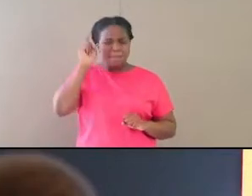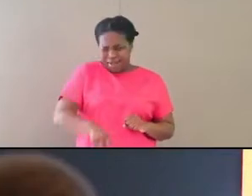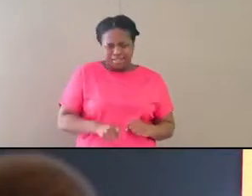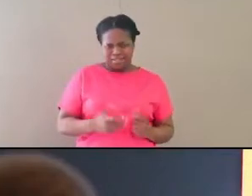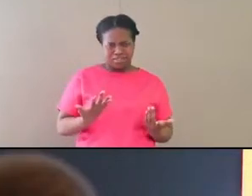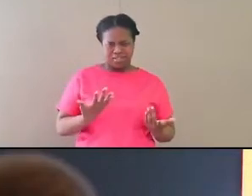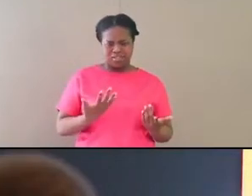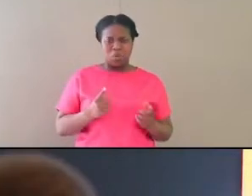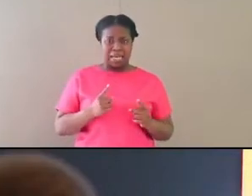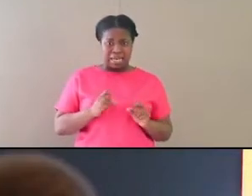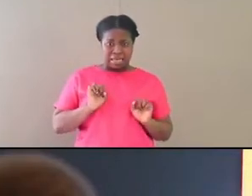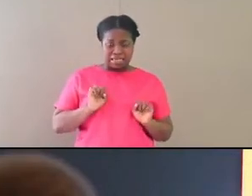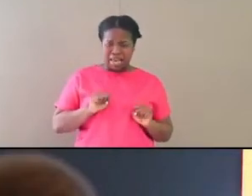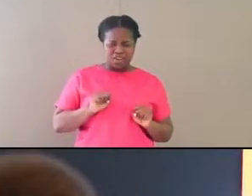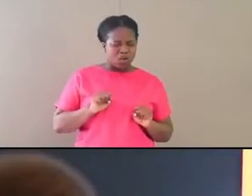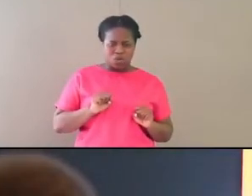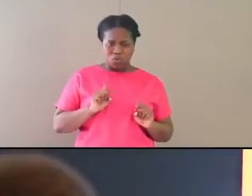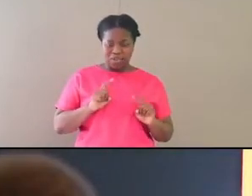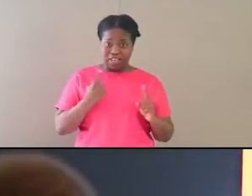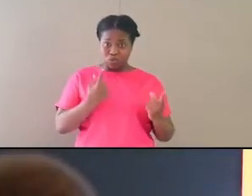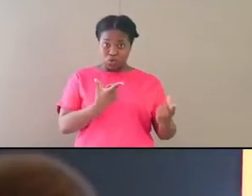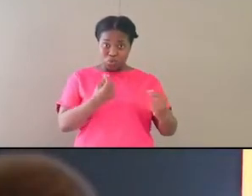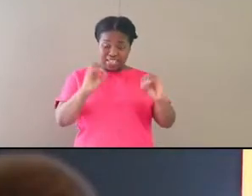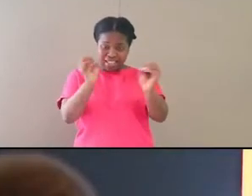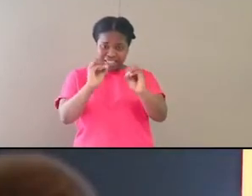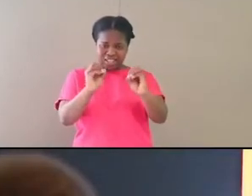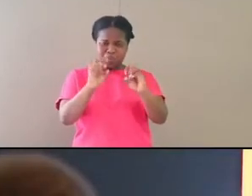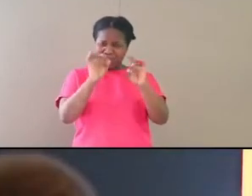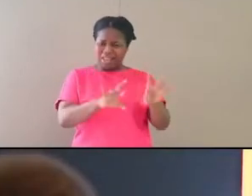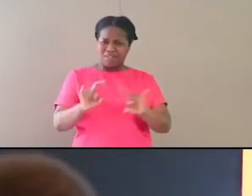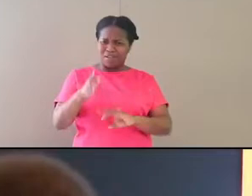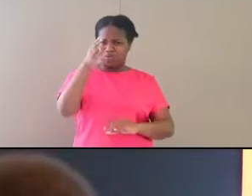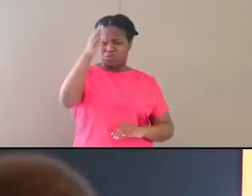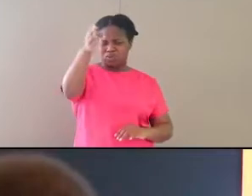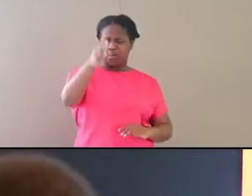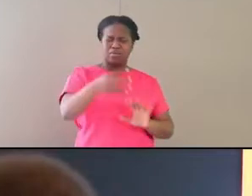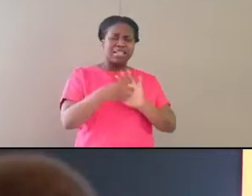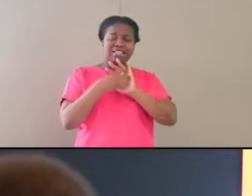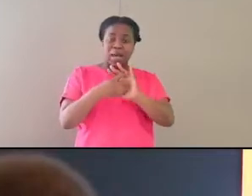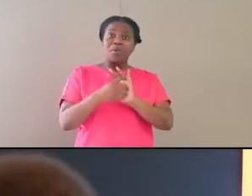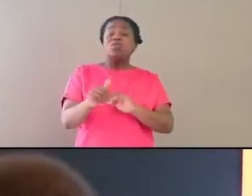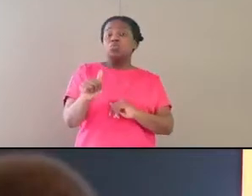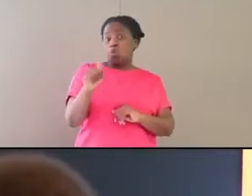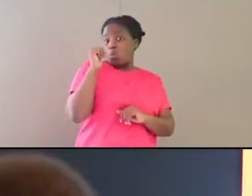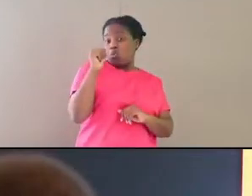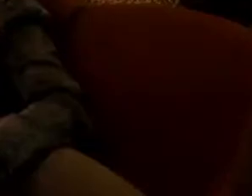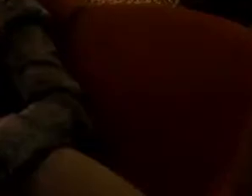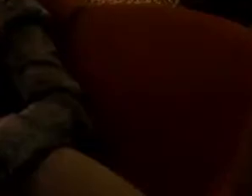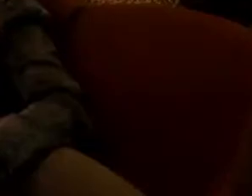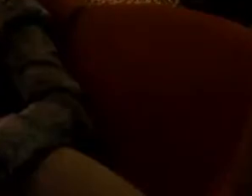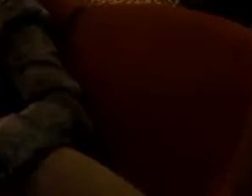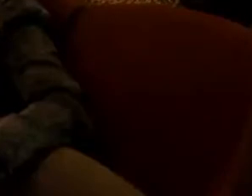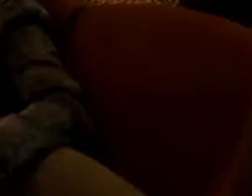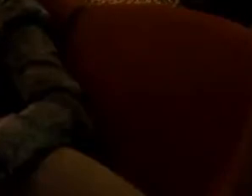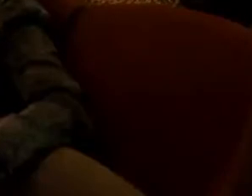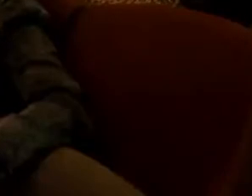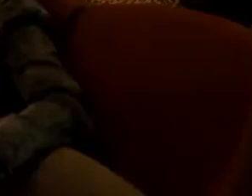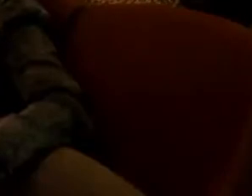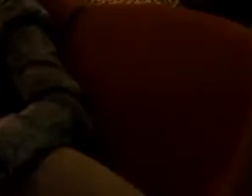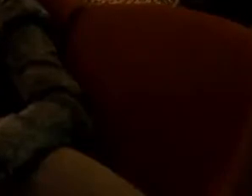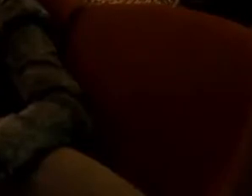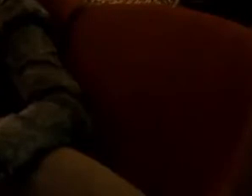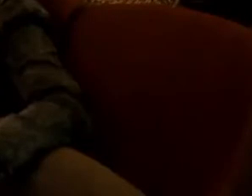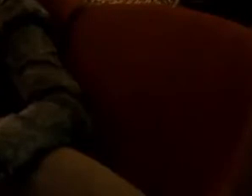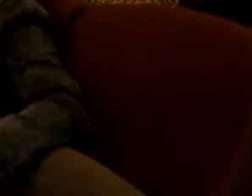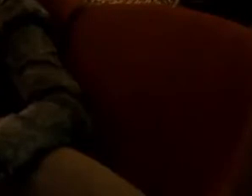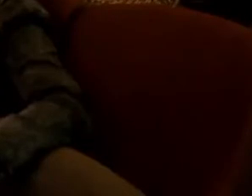we afford not to act, and we have brilliant examples, yesterday's example, because 2020, that five to